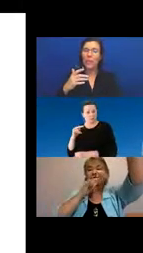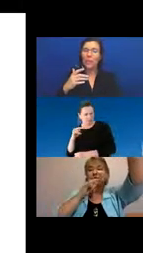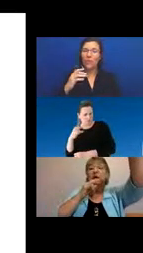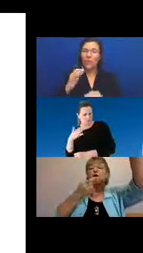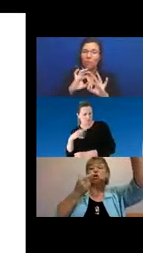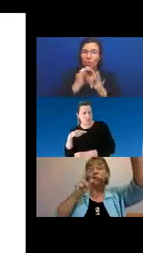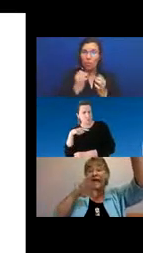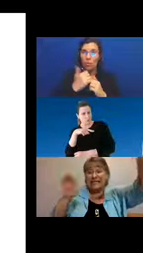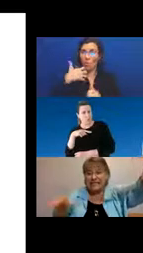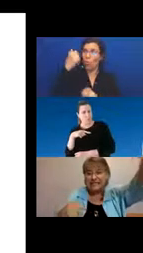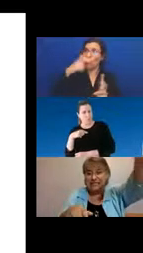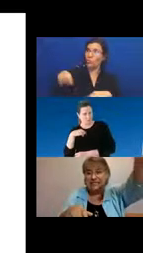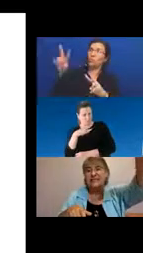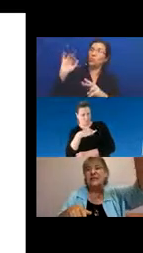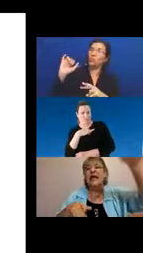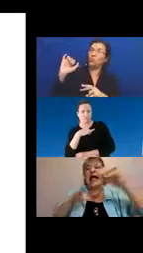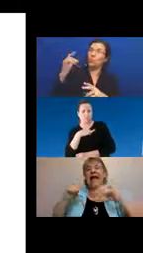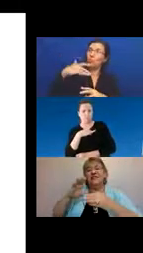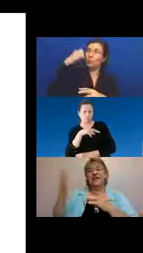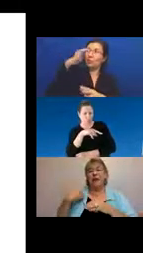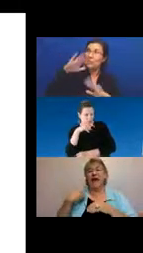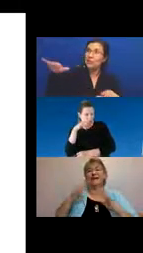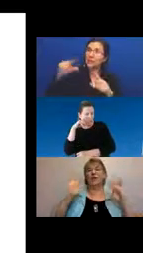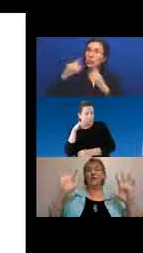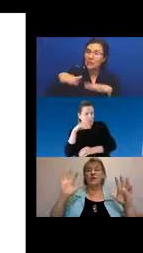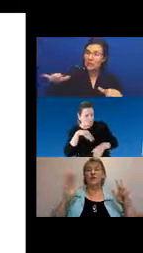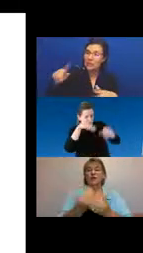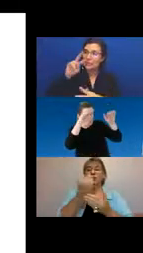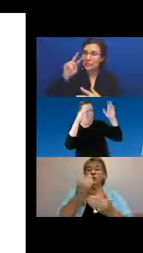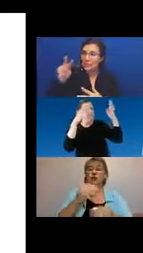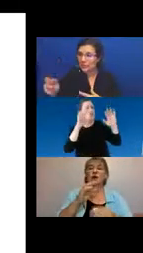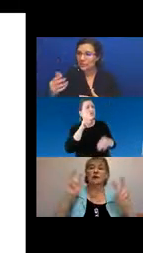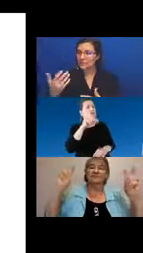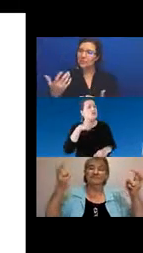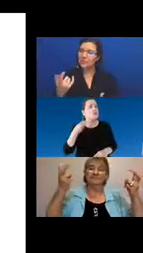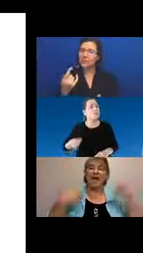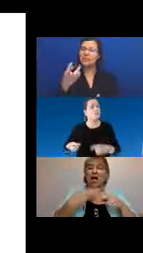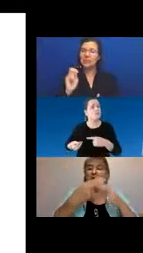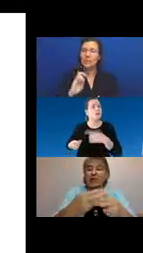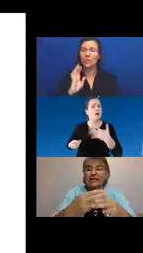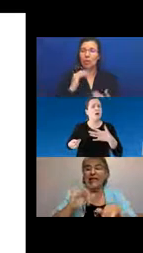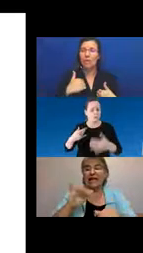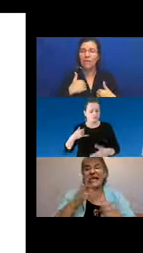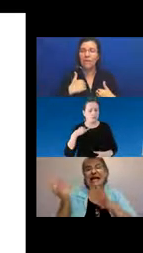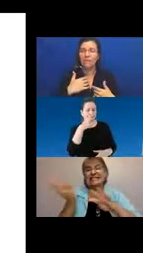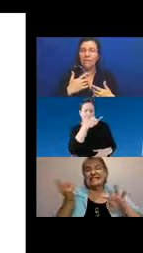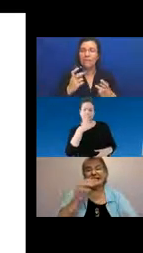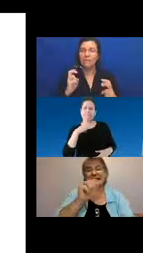kids, grandkids, and then you have a wonderful new, I call it